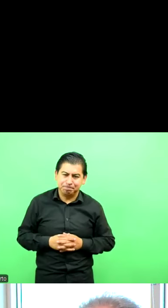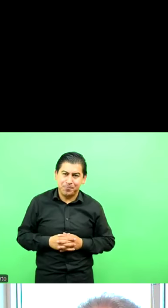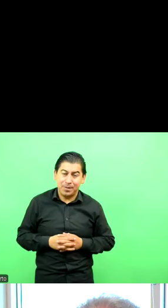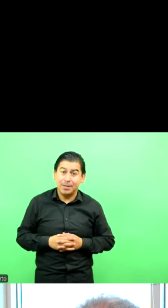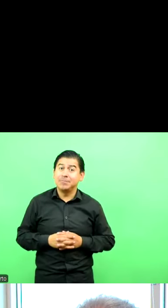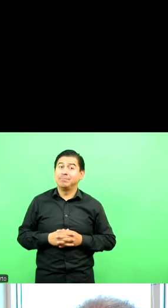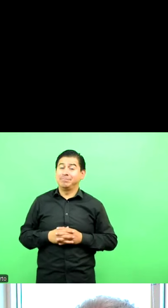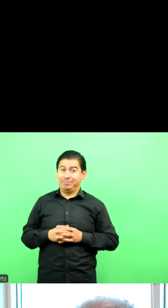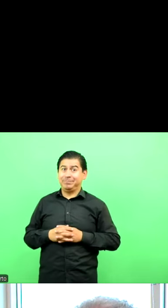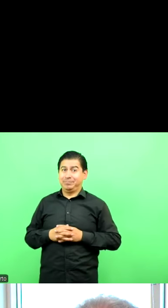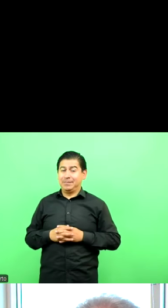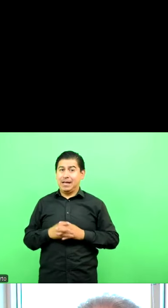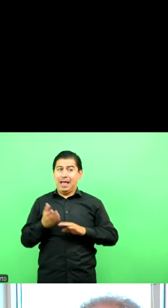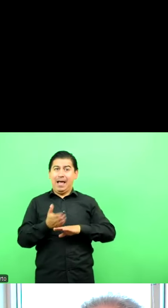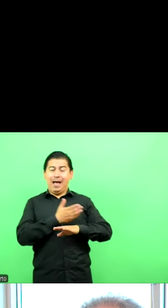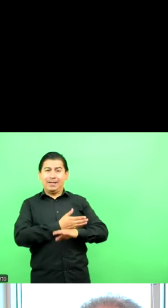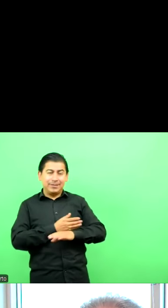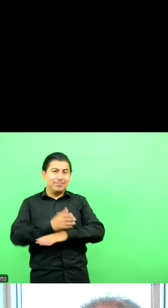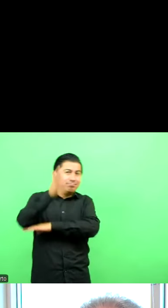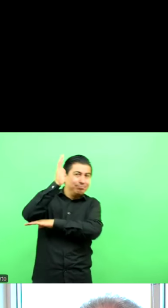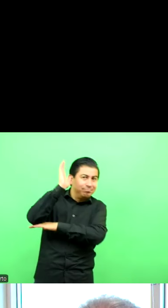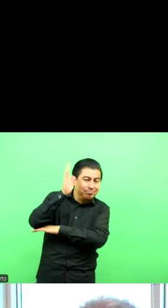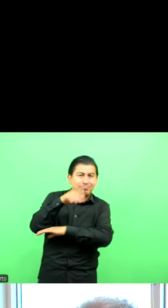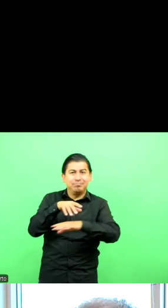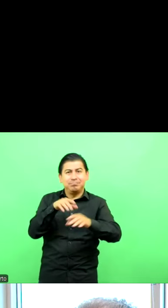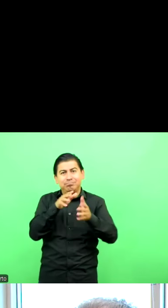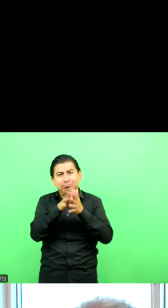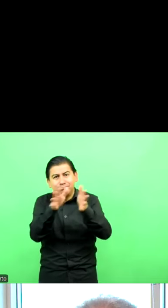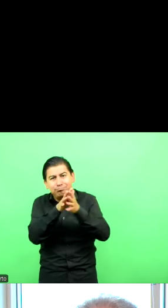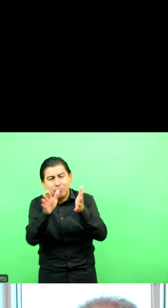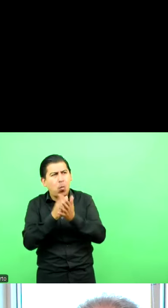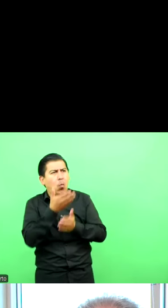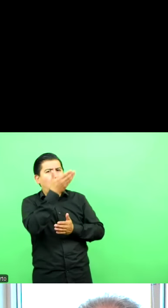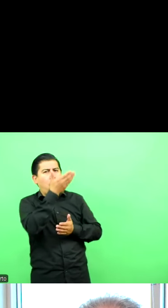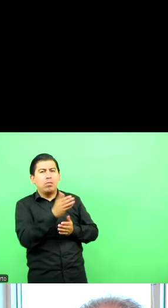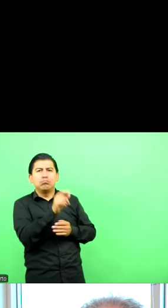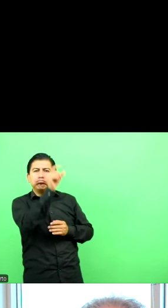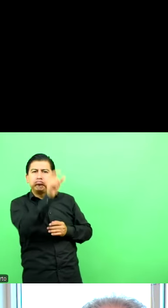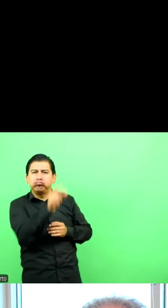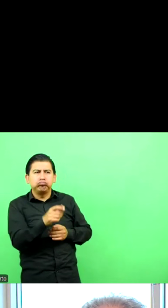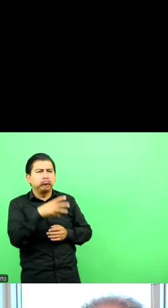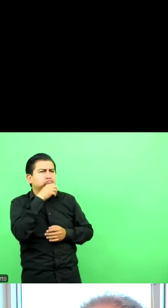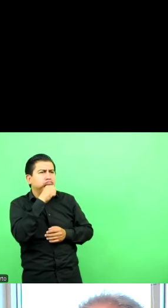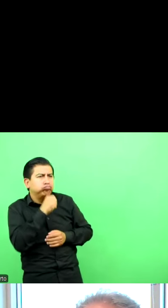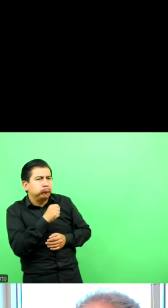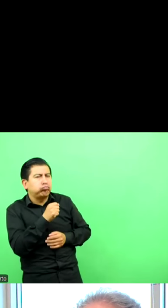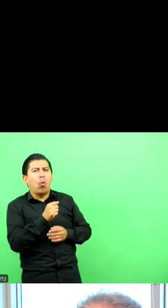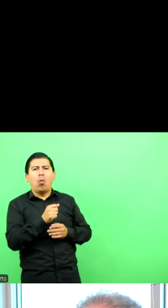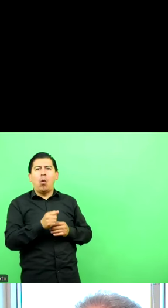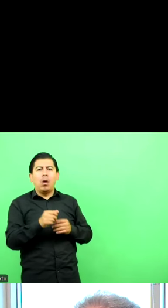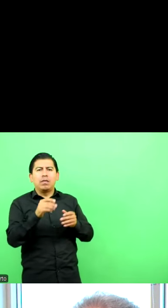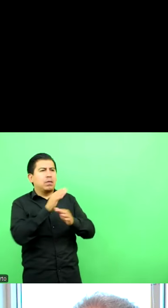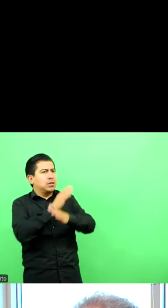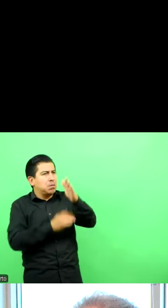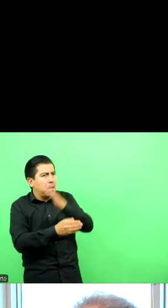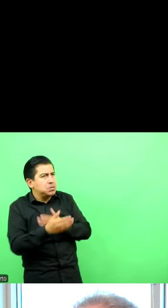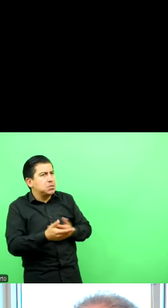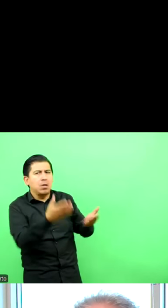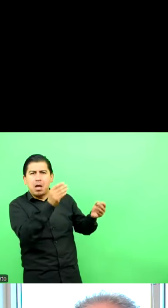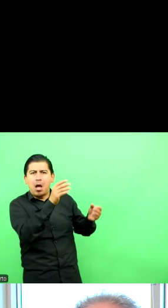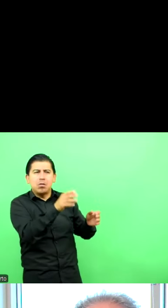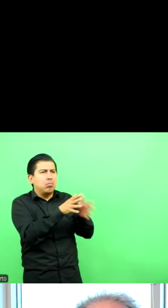in the time of emergencies and different aspects of this. I would like to emphasize the